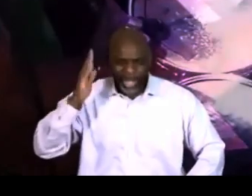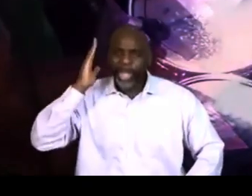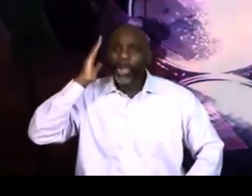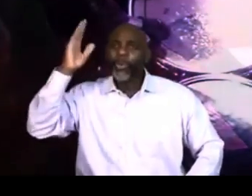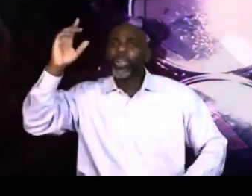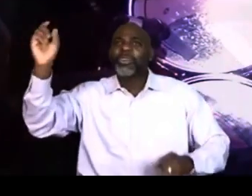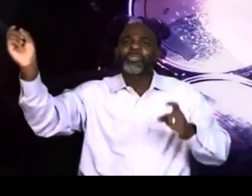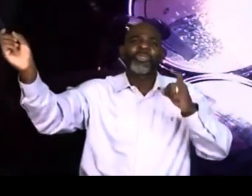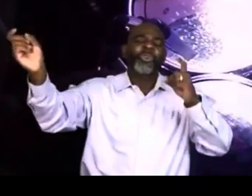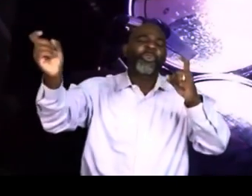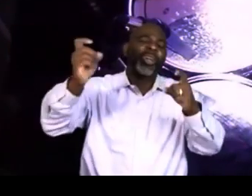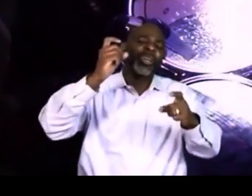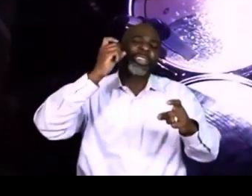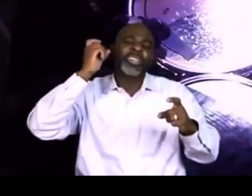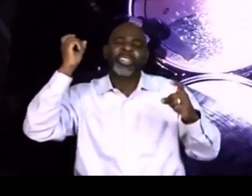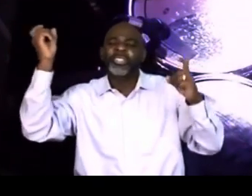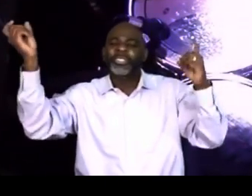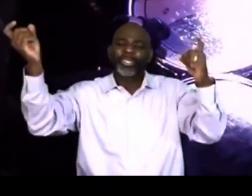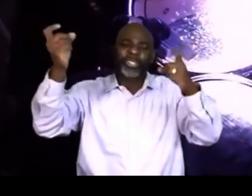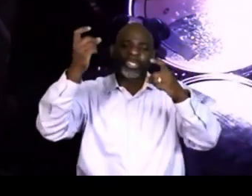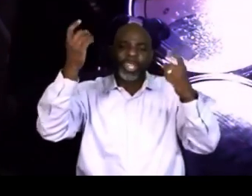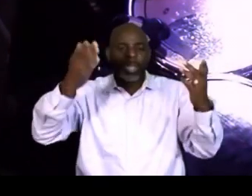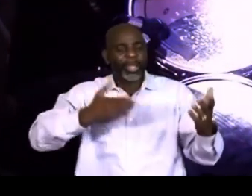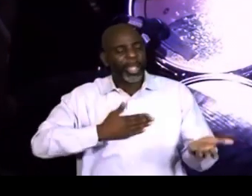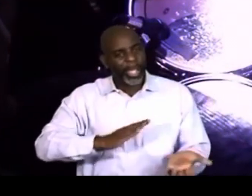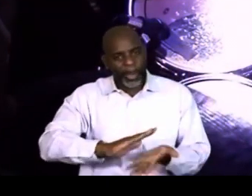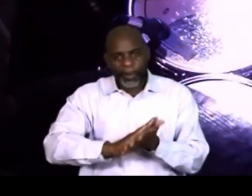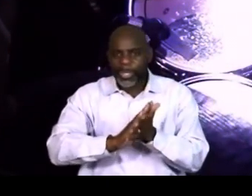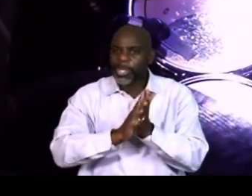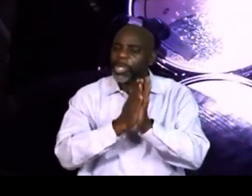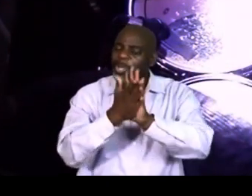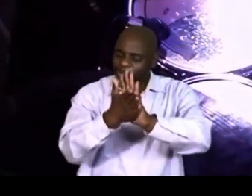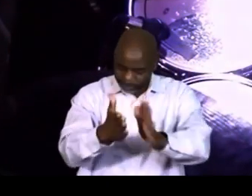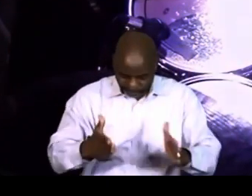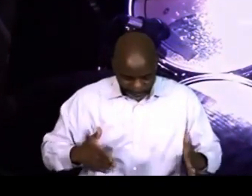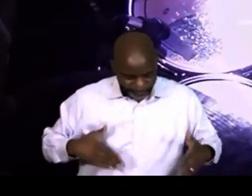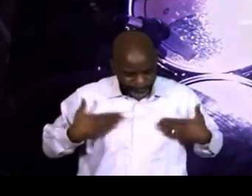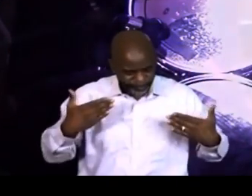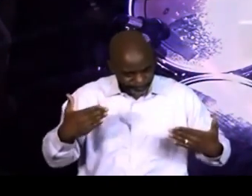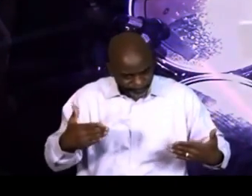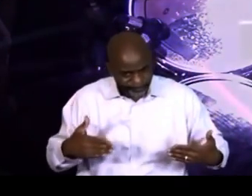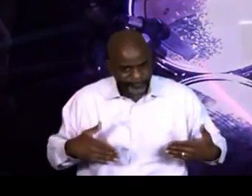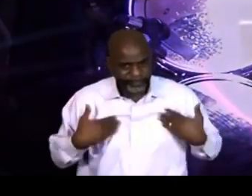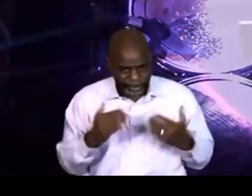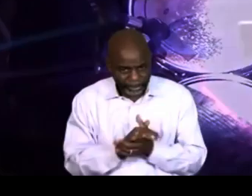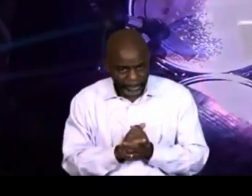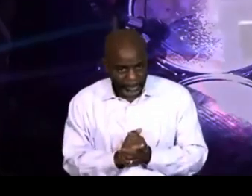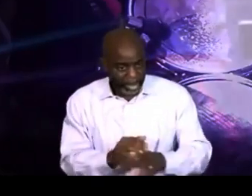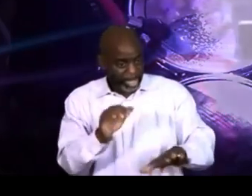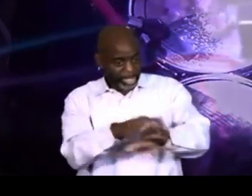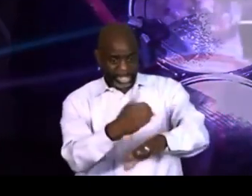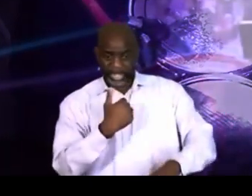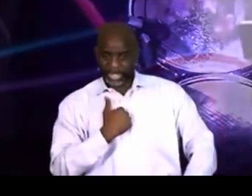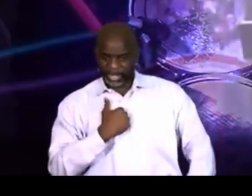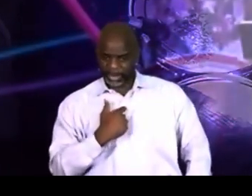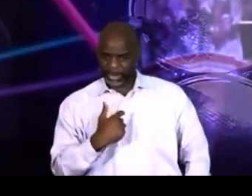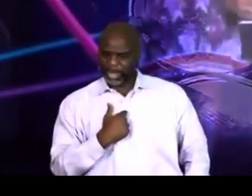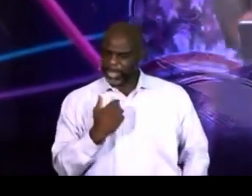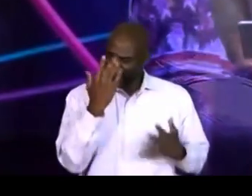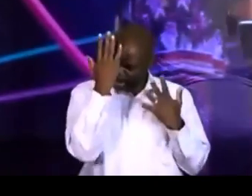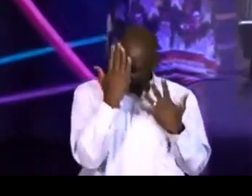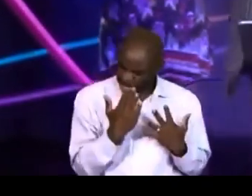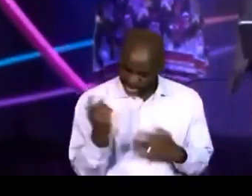Lord. And be glad. Can you touch yourself and say this? My depressed days are